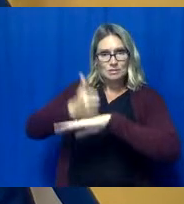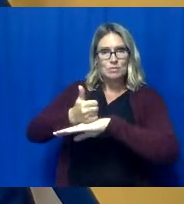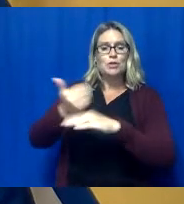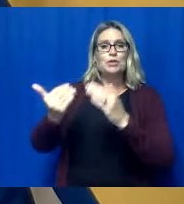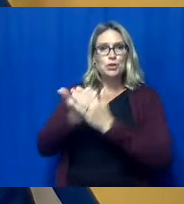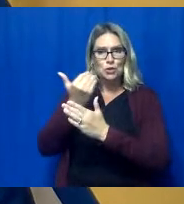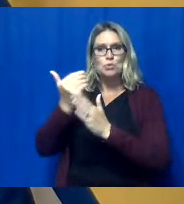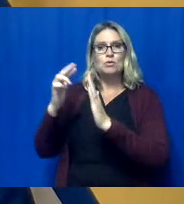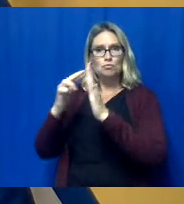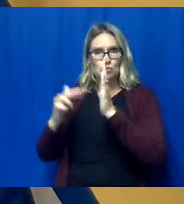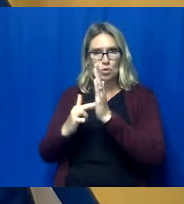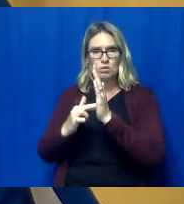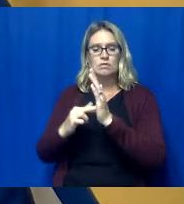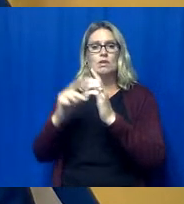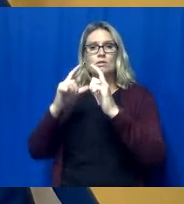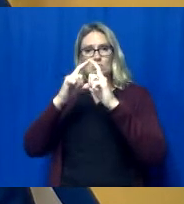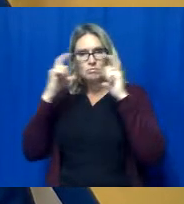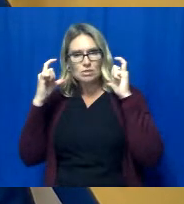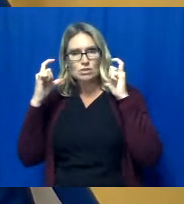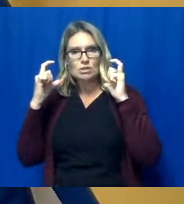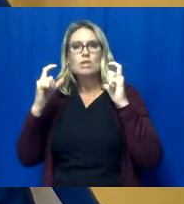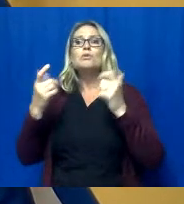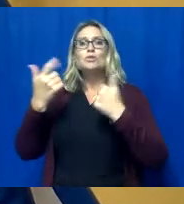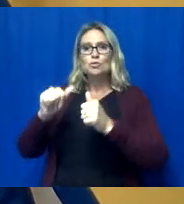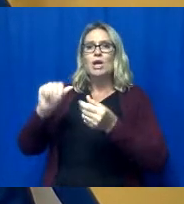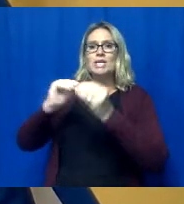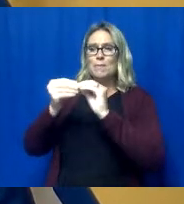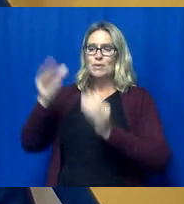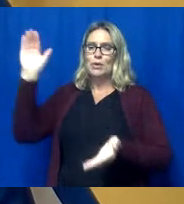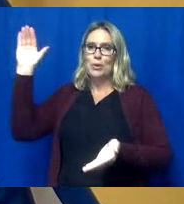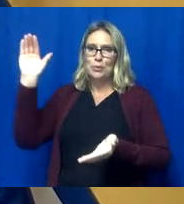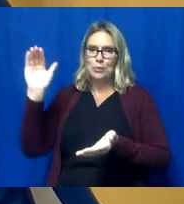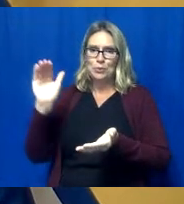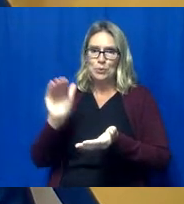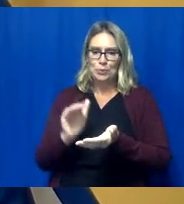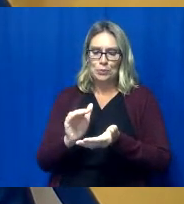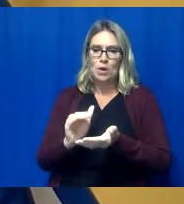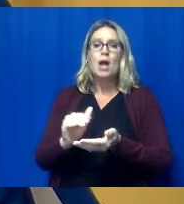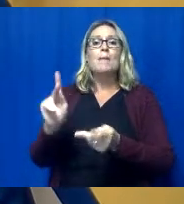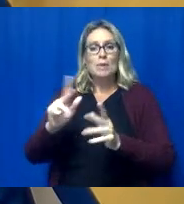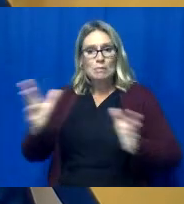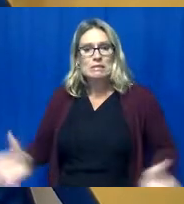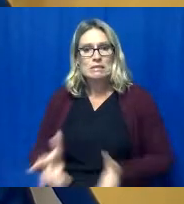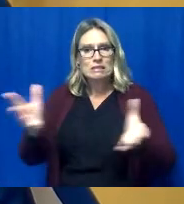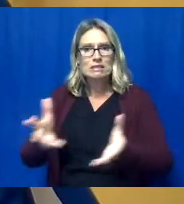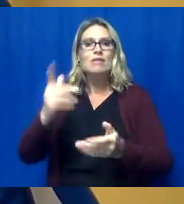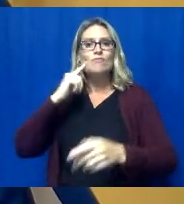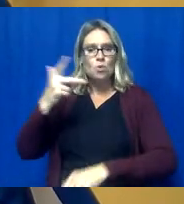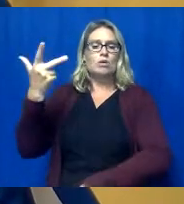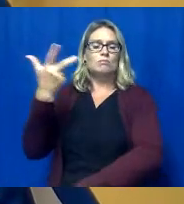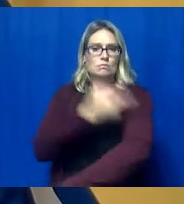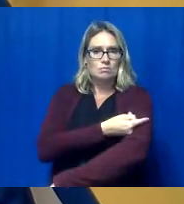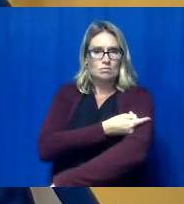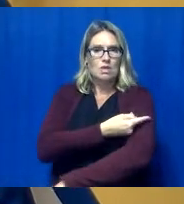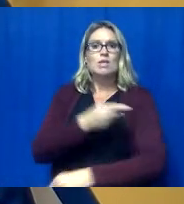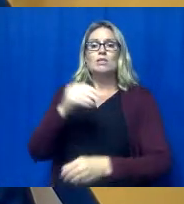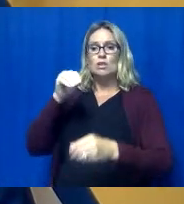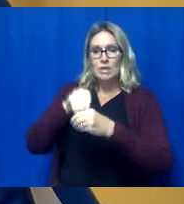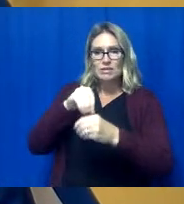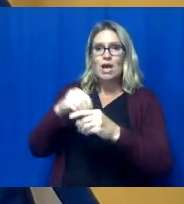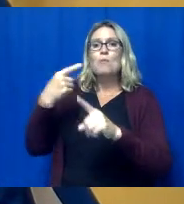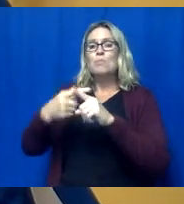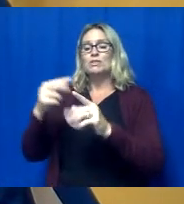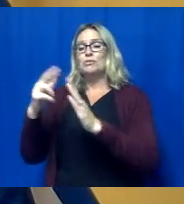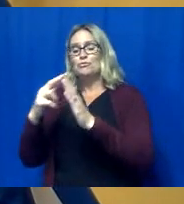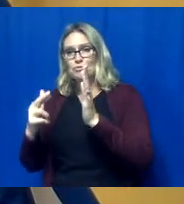and encourage higher vaccination rates. We now need to wear a mask in indoor spaces, register our travel